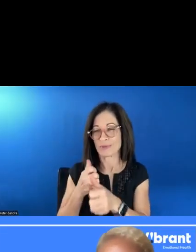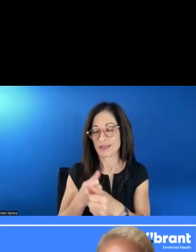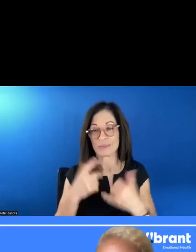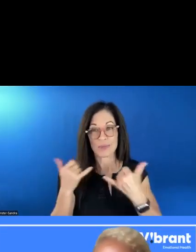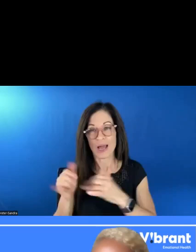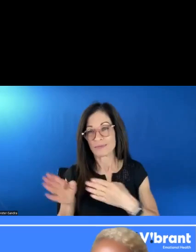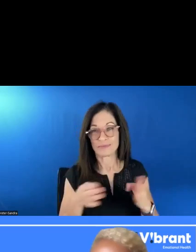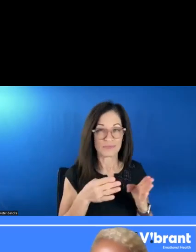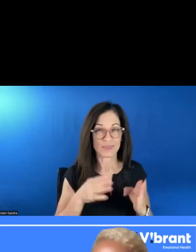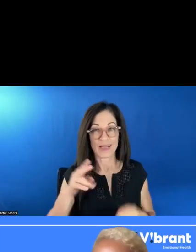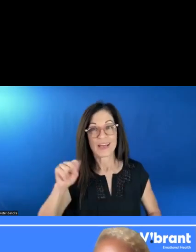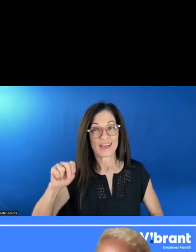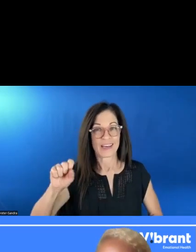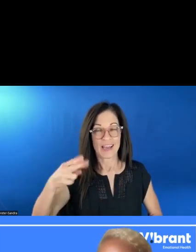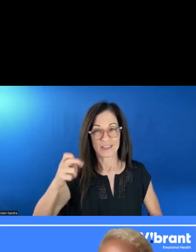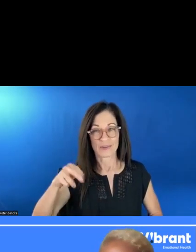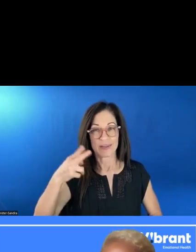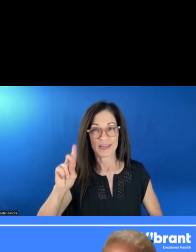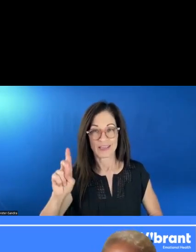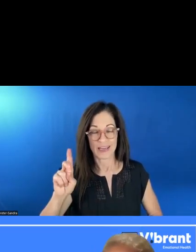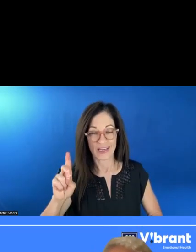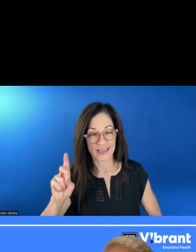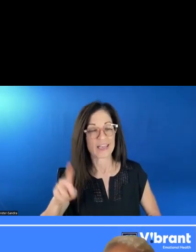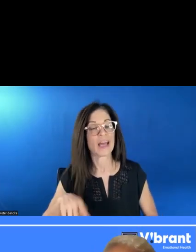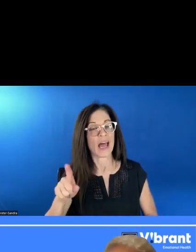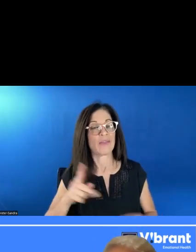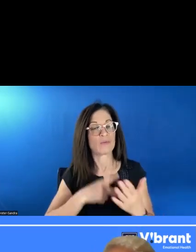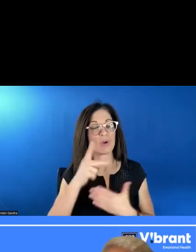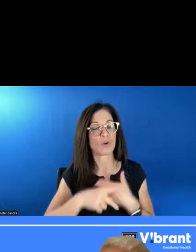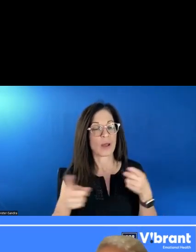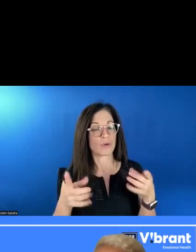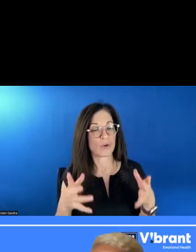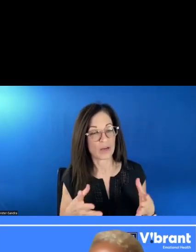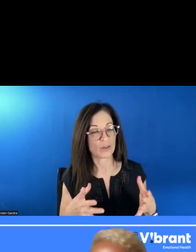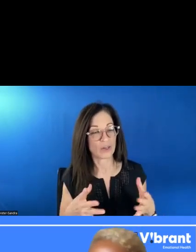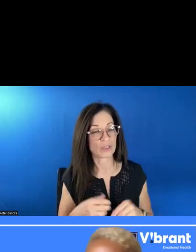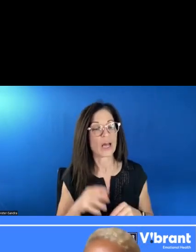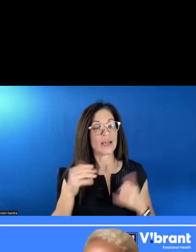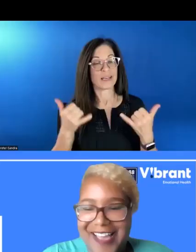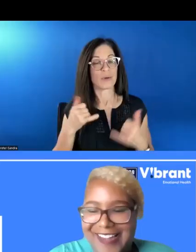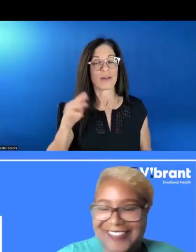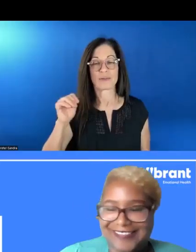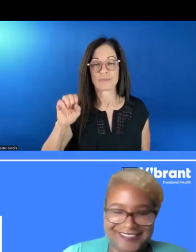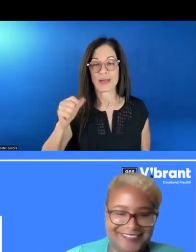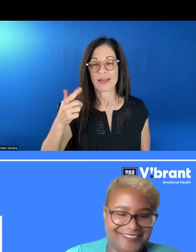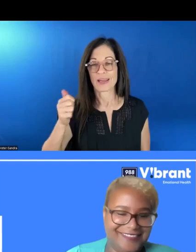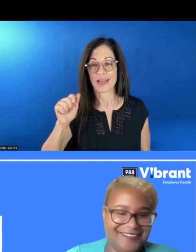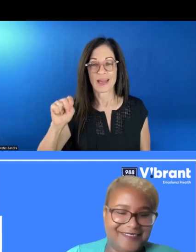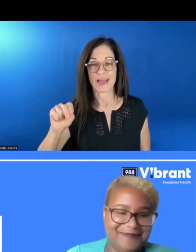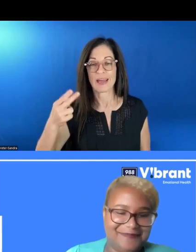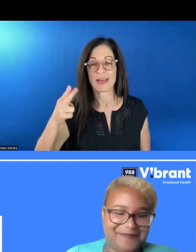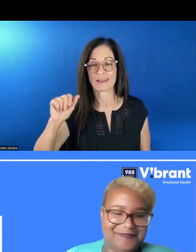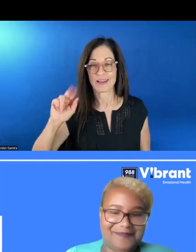pivot over to NASHPA, the National Association of State Mental Health Program Directors, and we have Megan Haupt. Megan. Thank